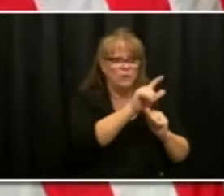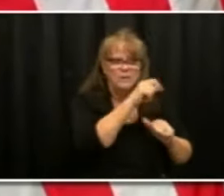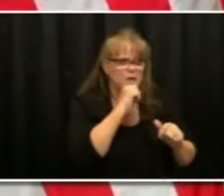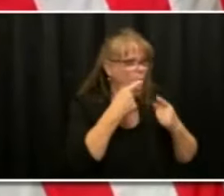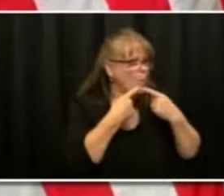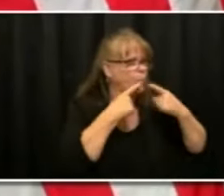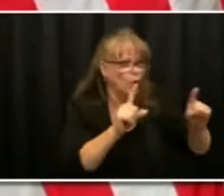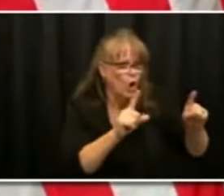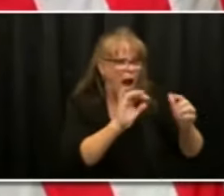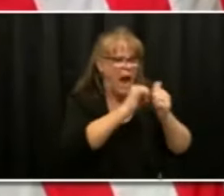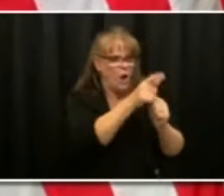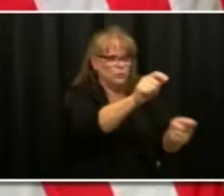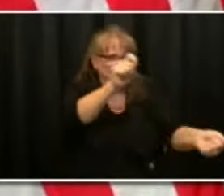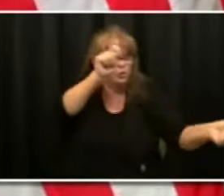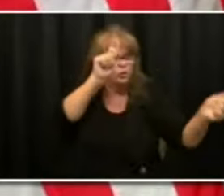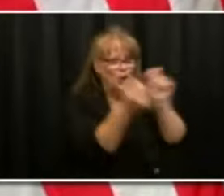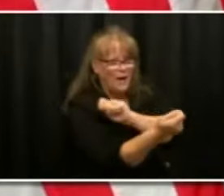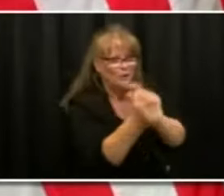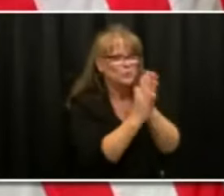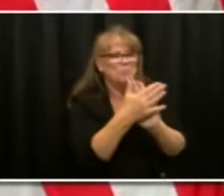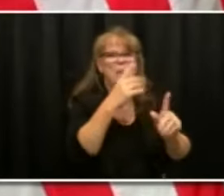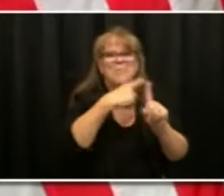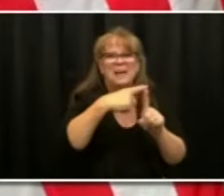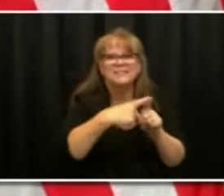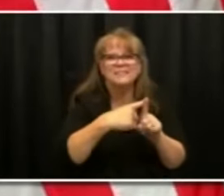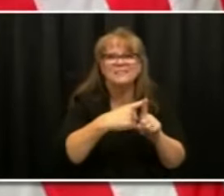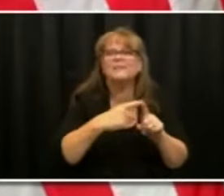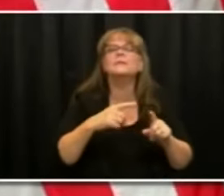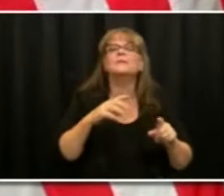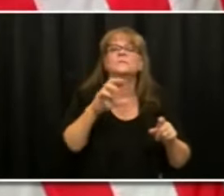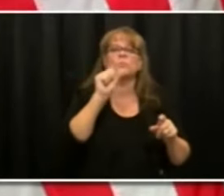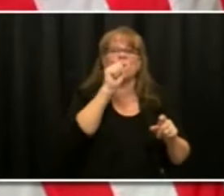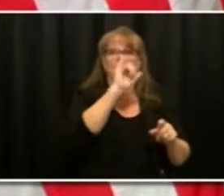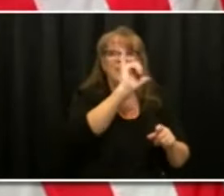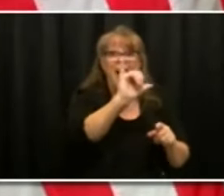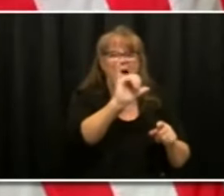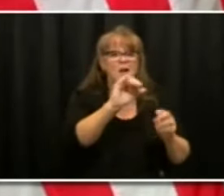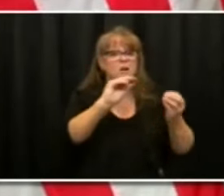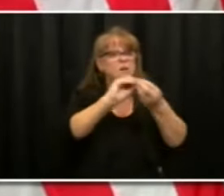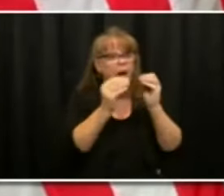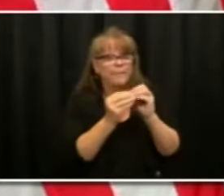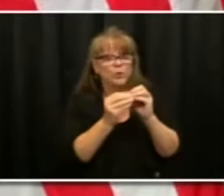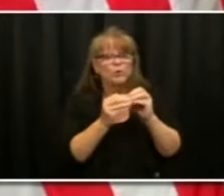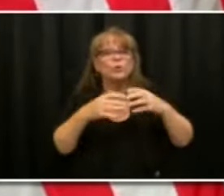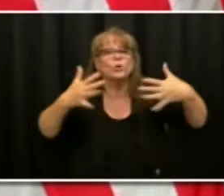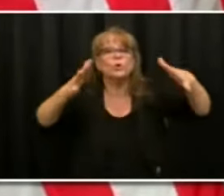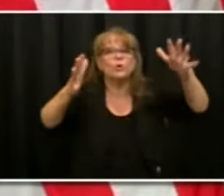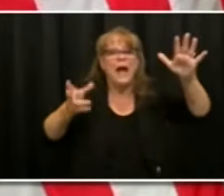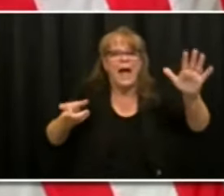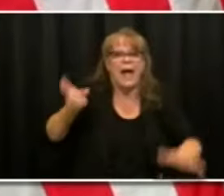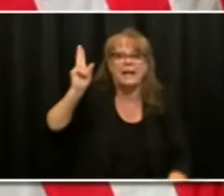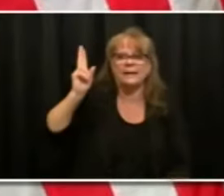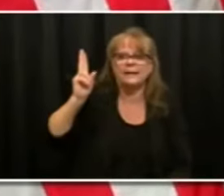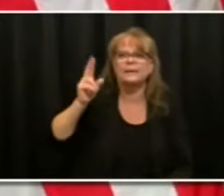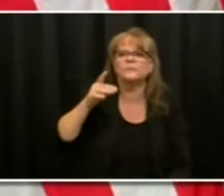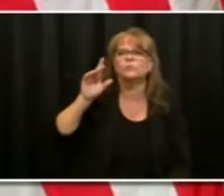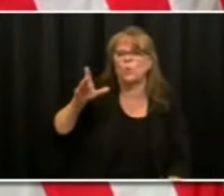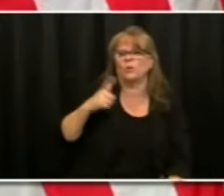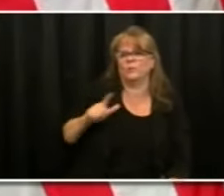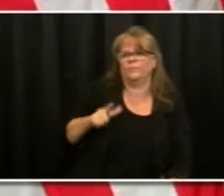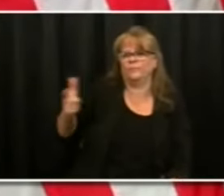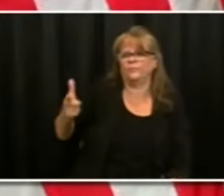The modeling data continues to be alarming if we don't make a change. I'm going to turn it over to Dr. Rachel Herlihy to discuss the latest